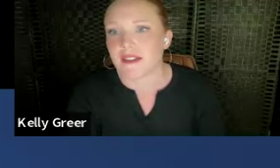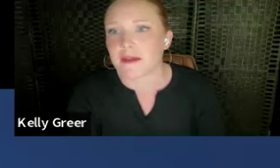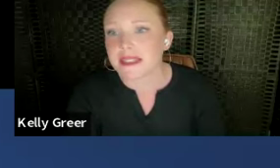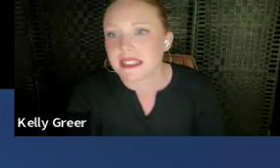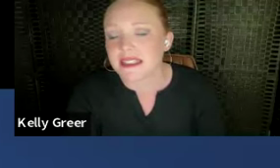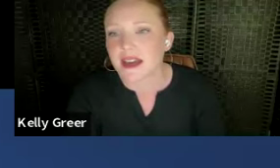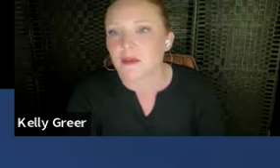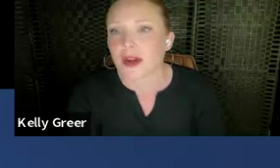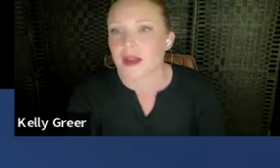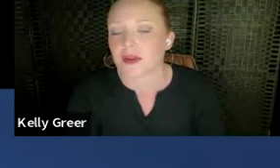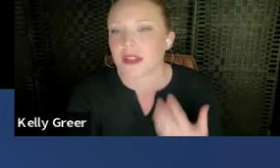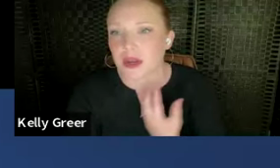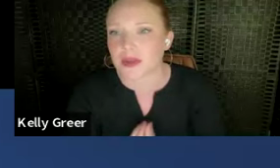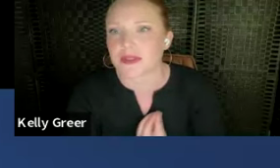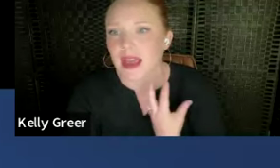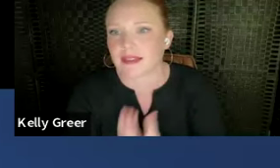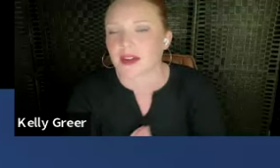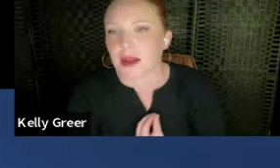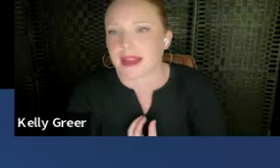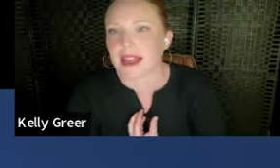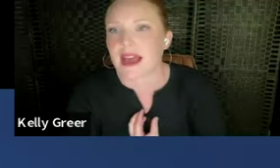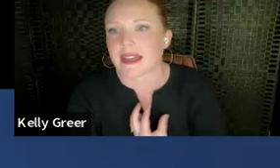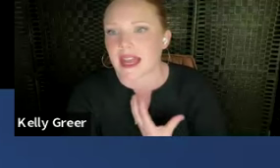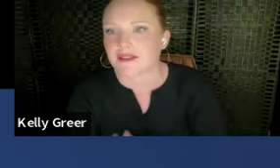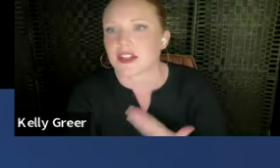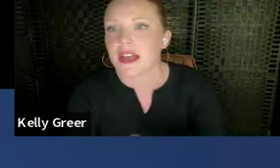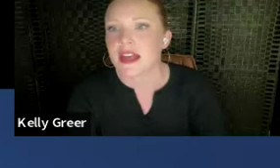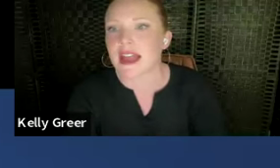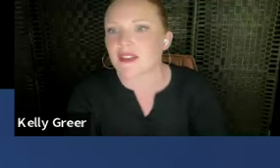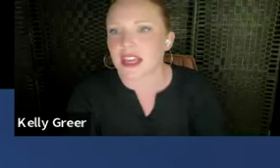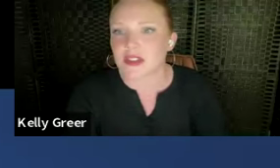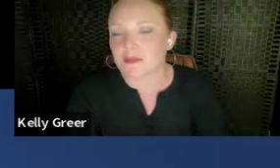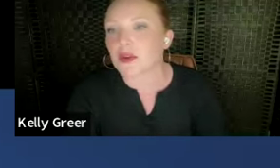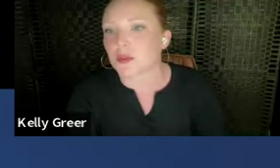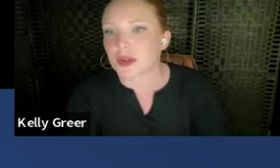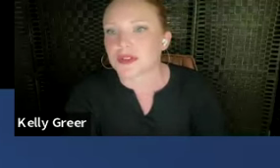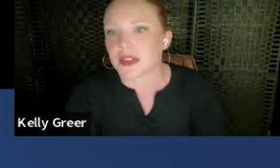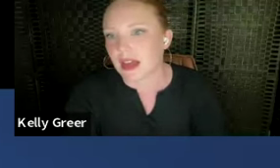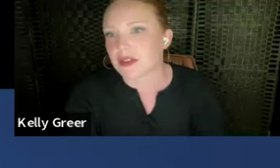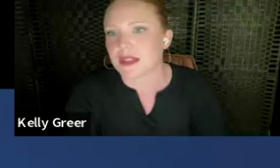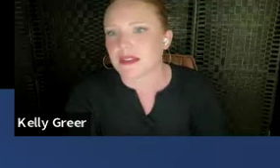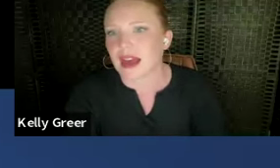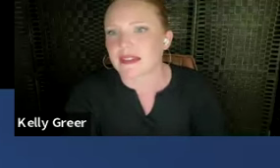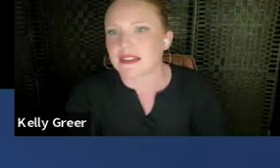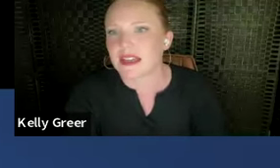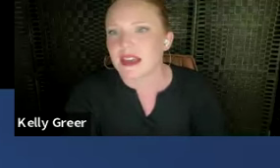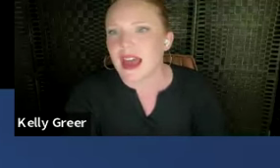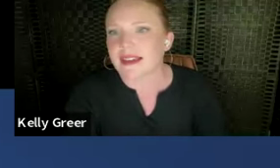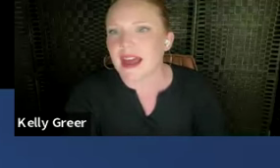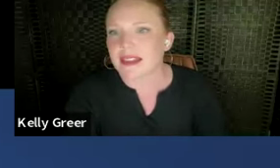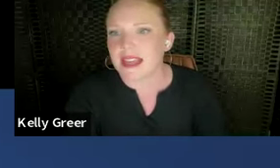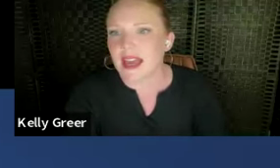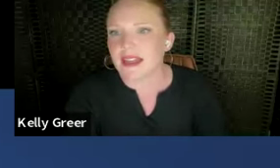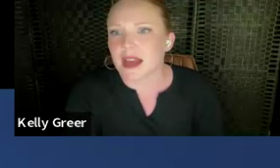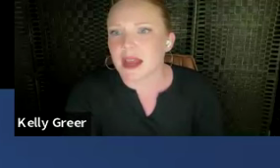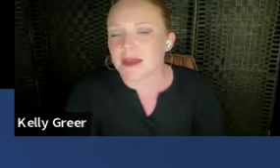school, we used an FM system where I would, you know, hang that around my neck, and I'd have to navigate both worlds using that.